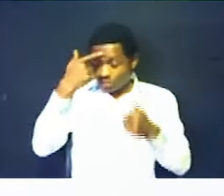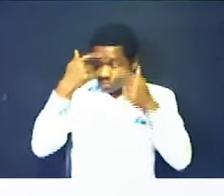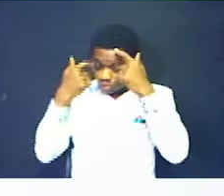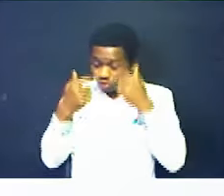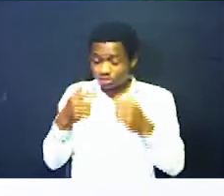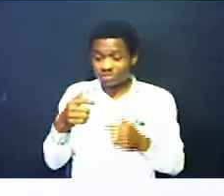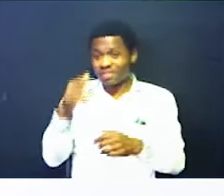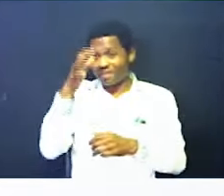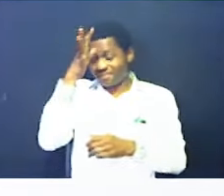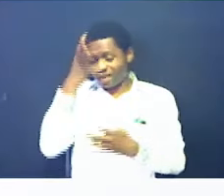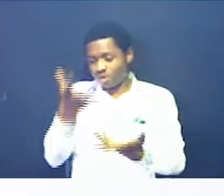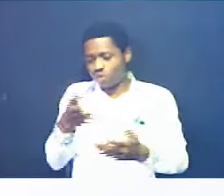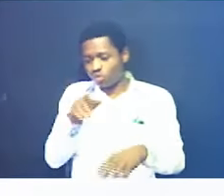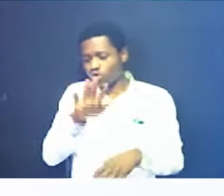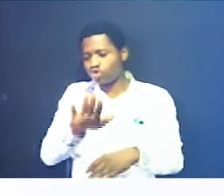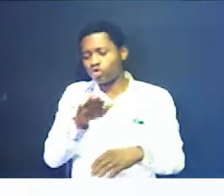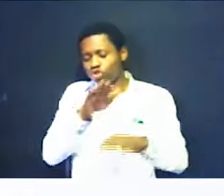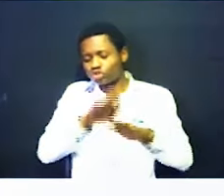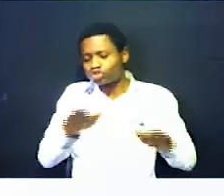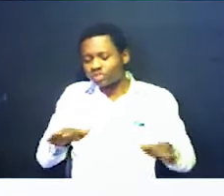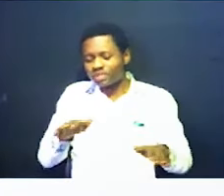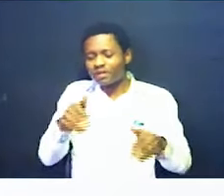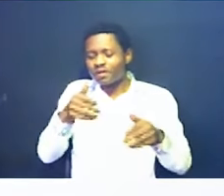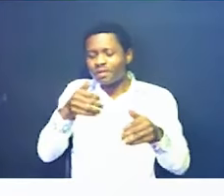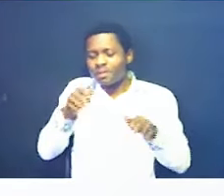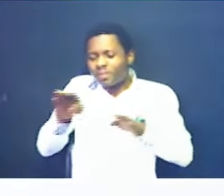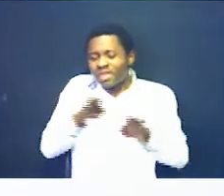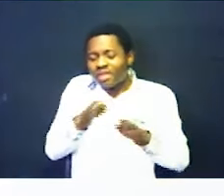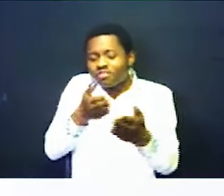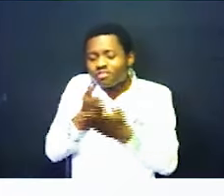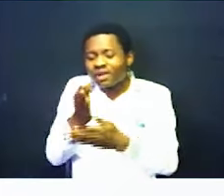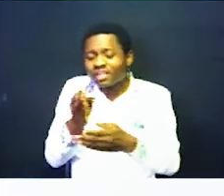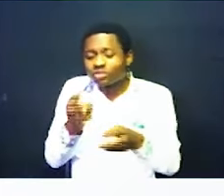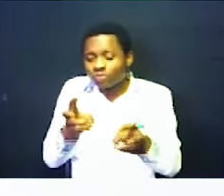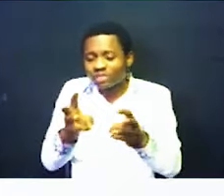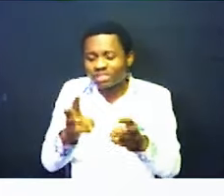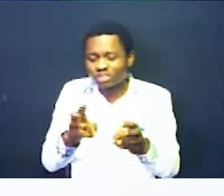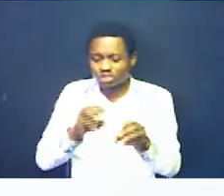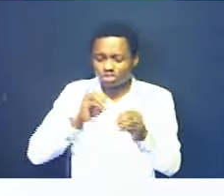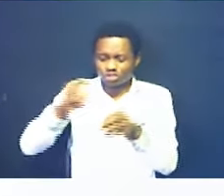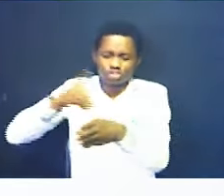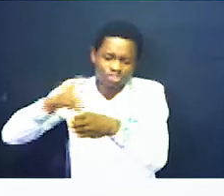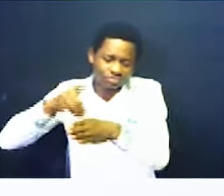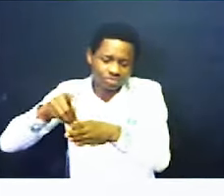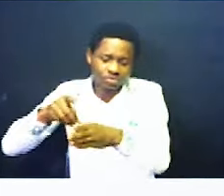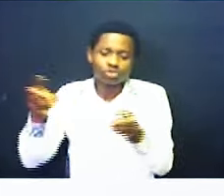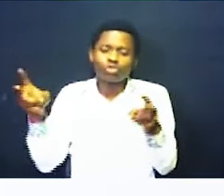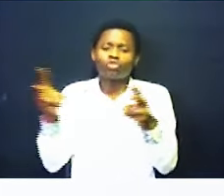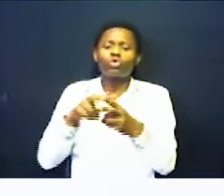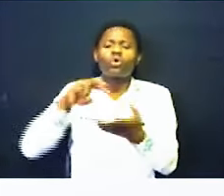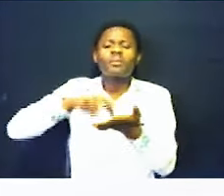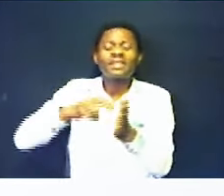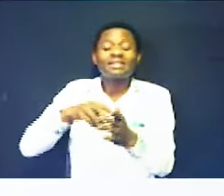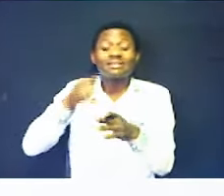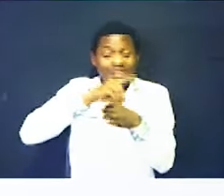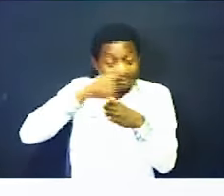So we are saying that discipline helps us to behave in accord with rules of